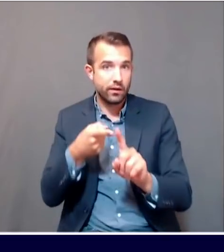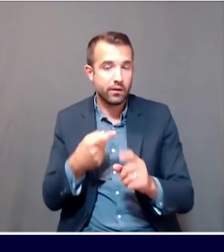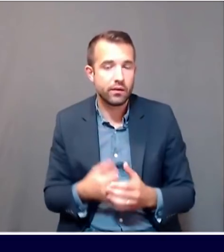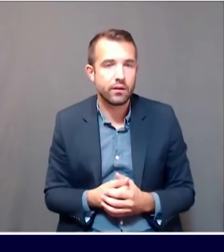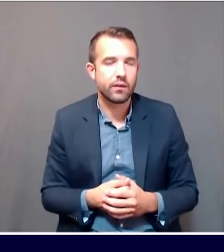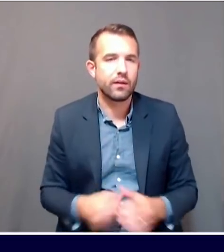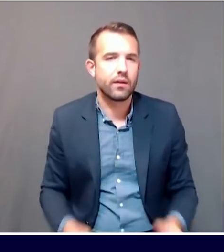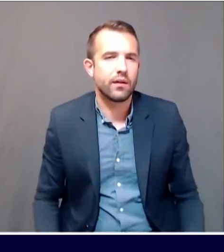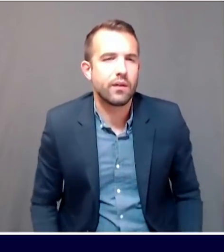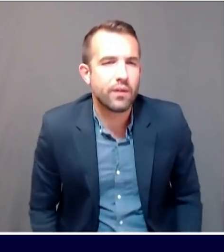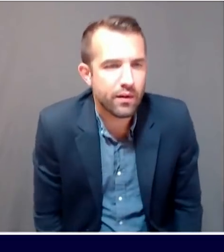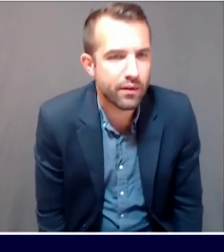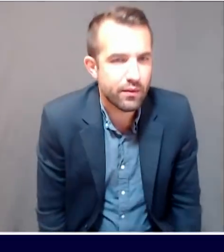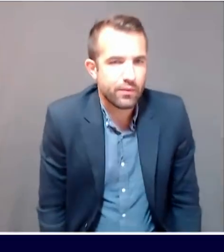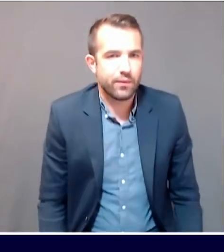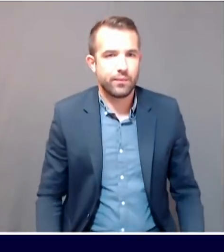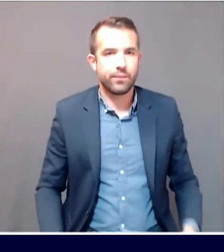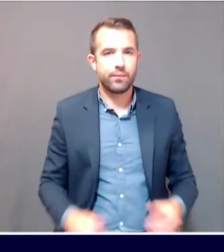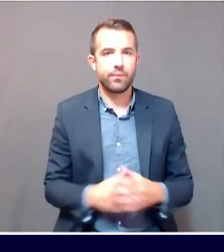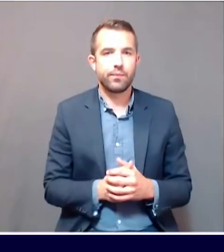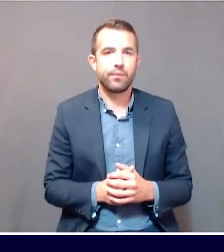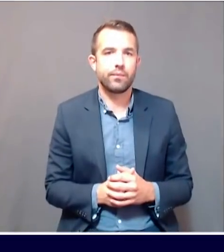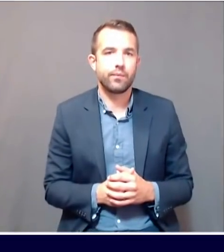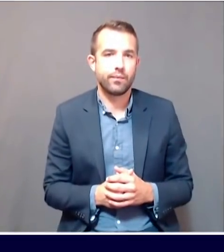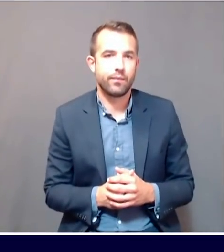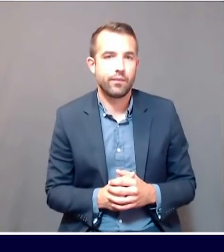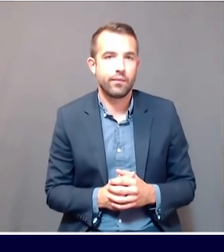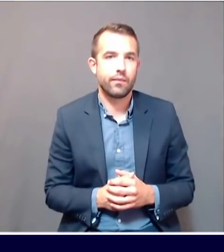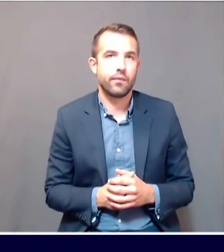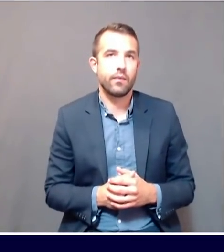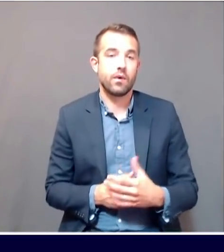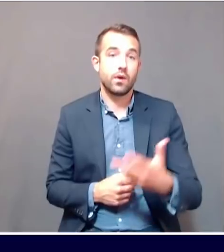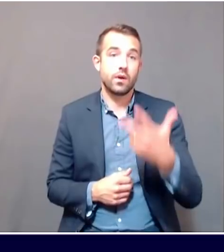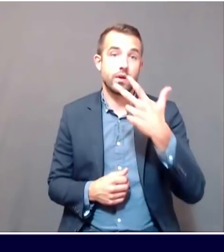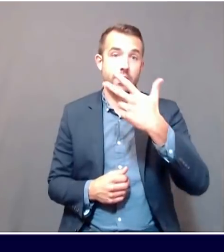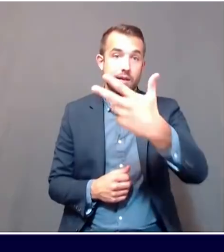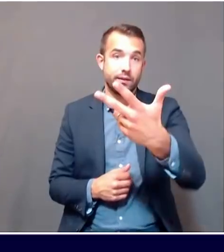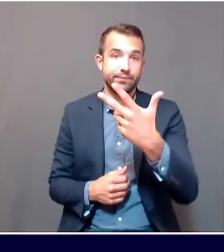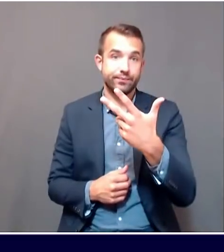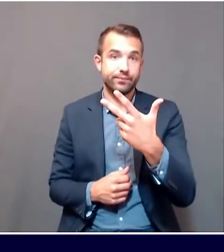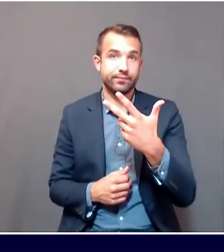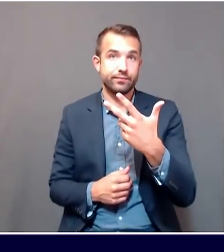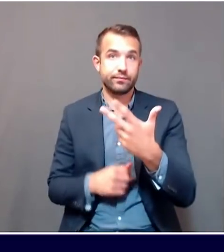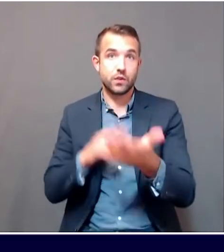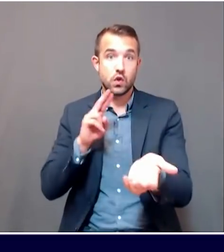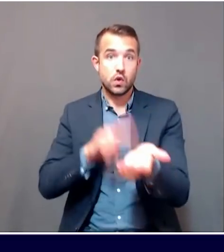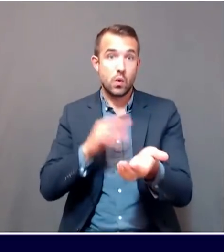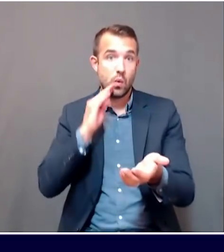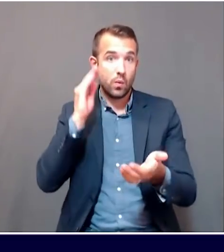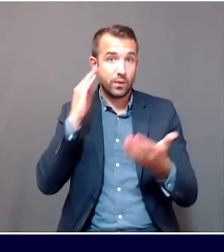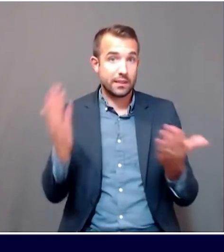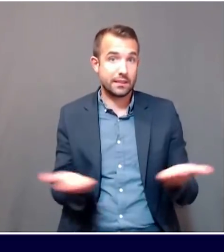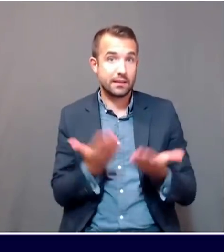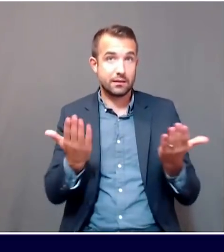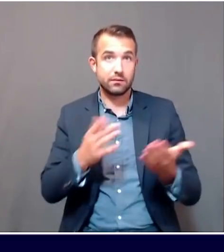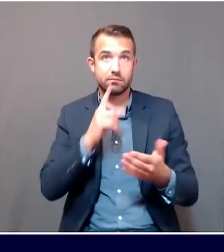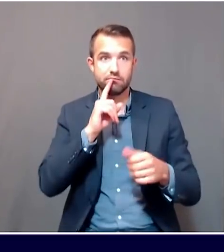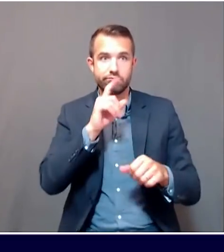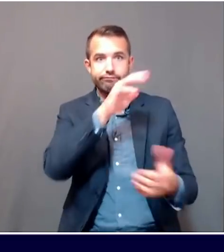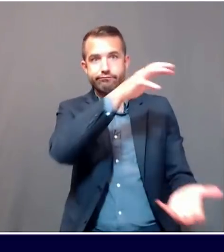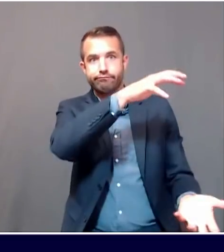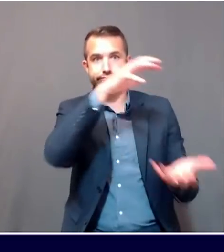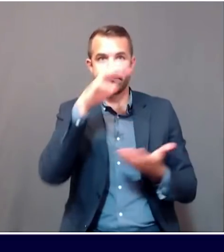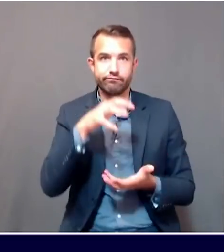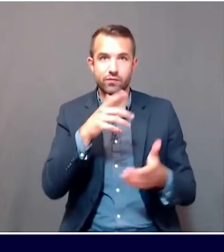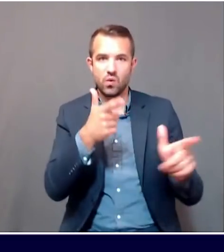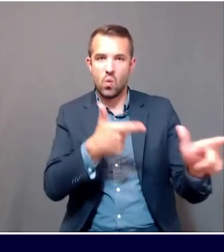just quickly pulled up the list of the 3 facilities in Maine that will be among the first to receive these rapid point of